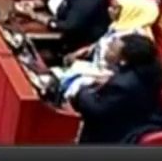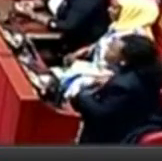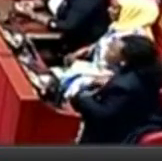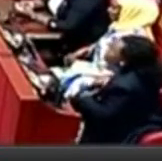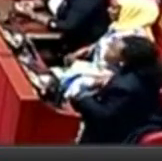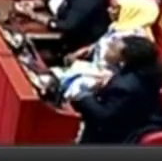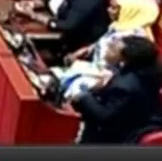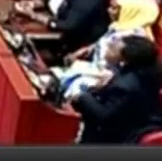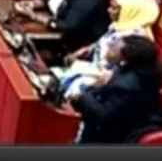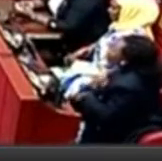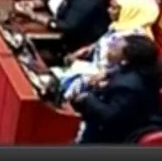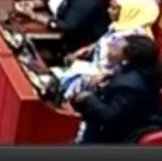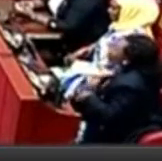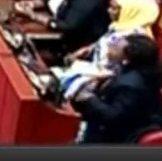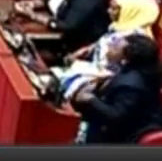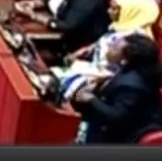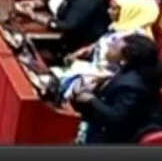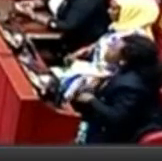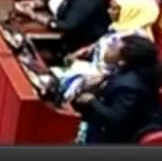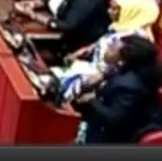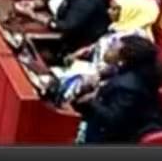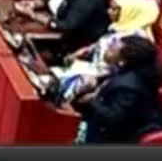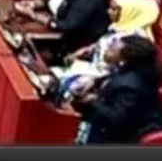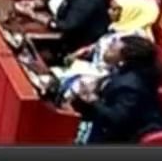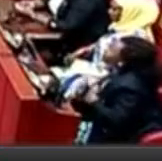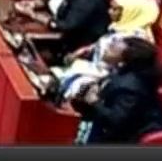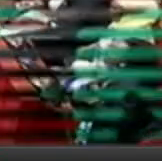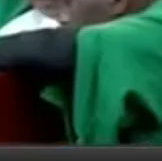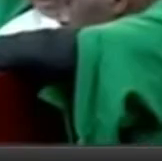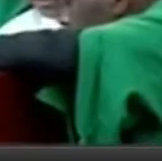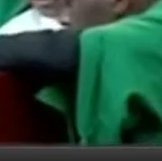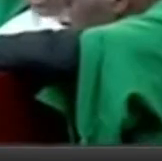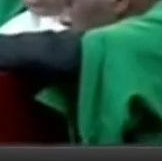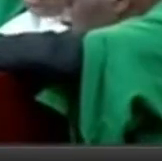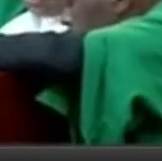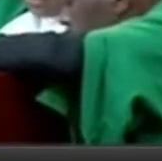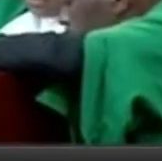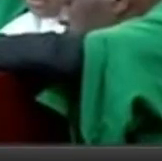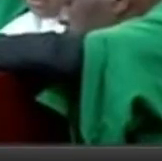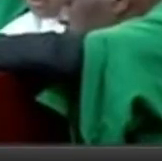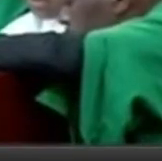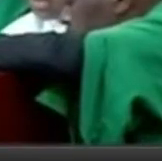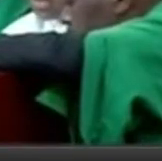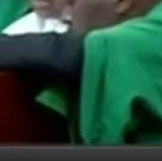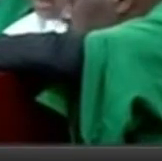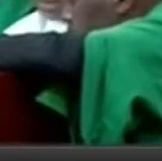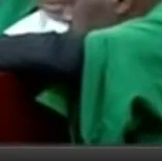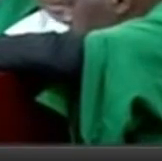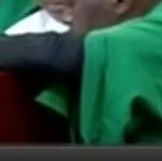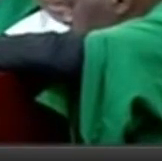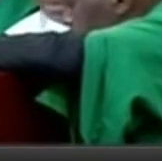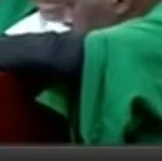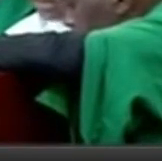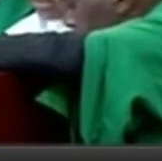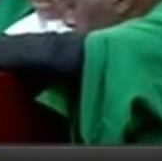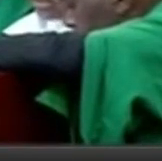taken, and tallying of the votes is currently underway.